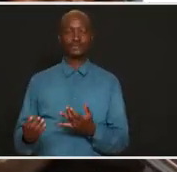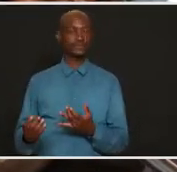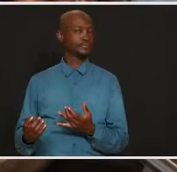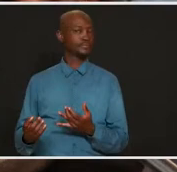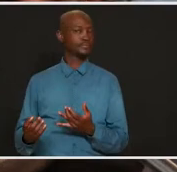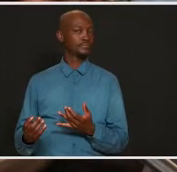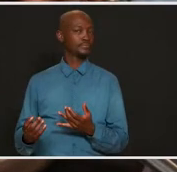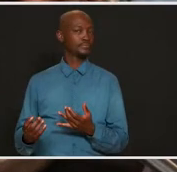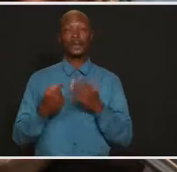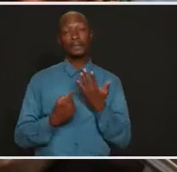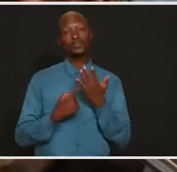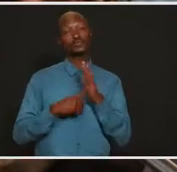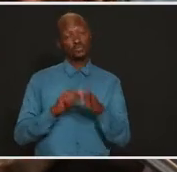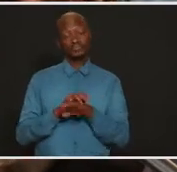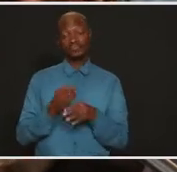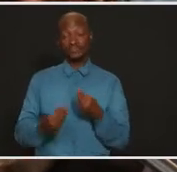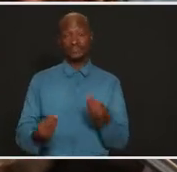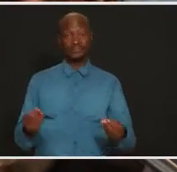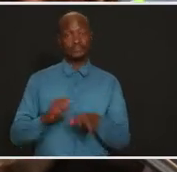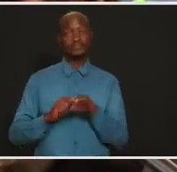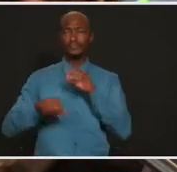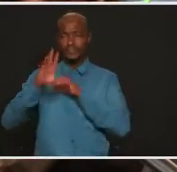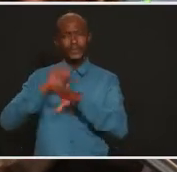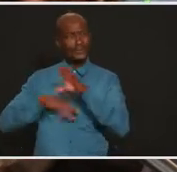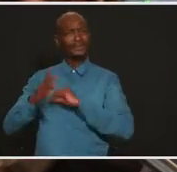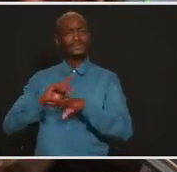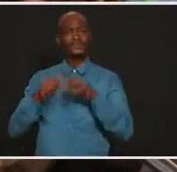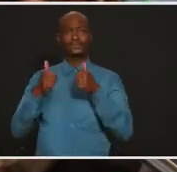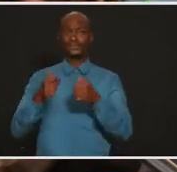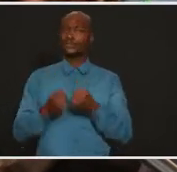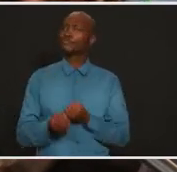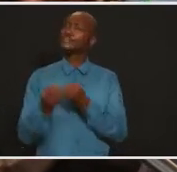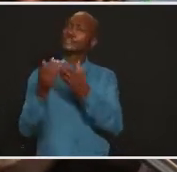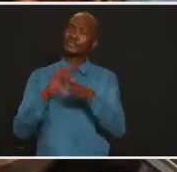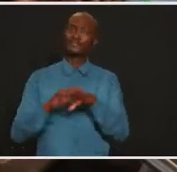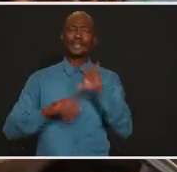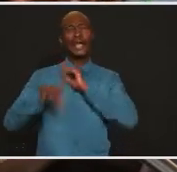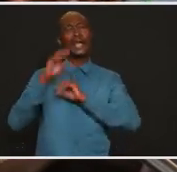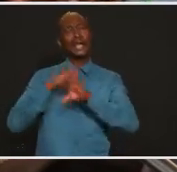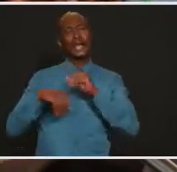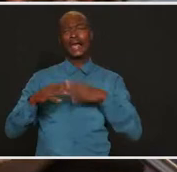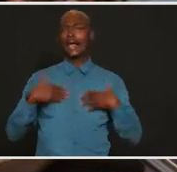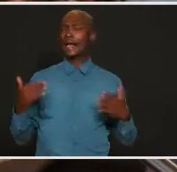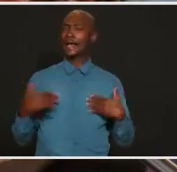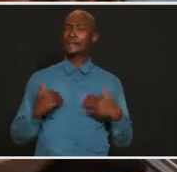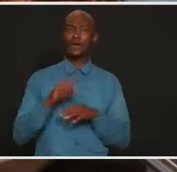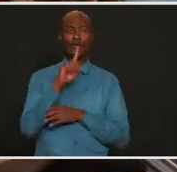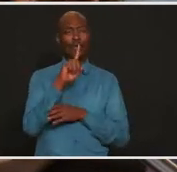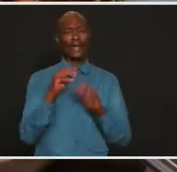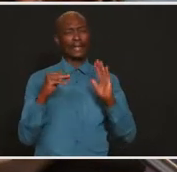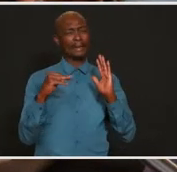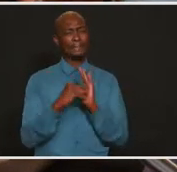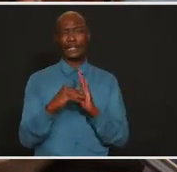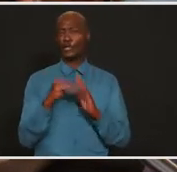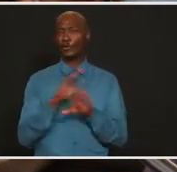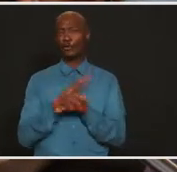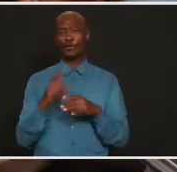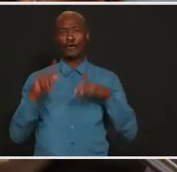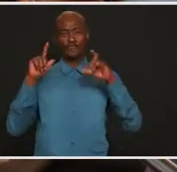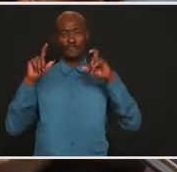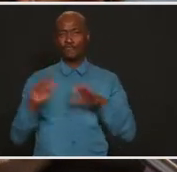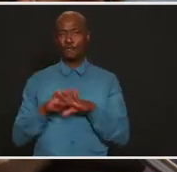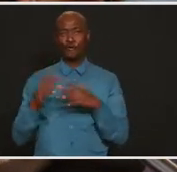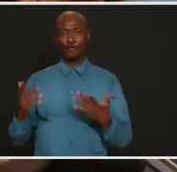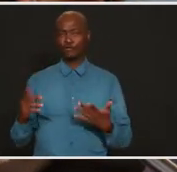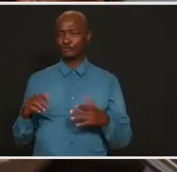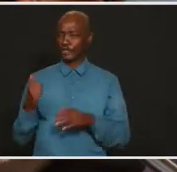assure you that our children are learning we will happily submit a learning portfolio which includes over 1 million photos of the Lego structures